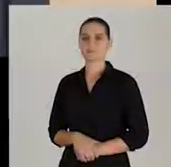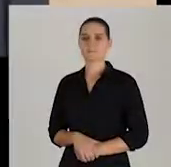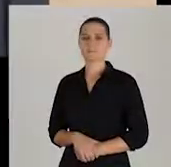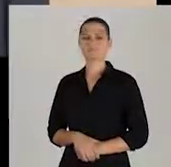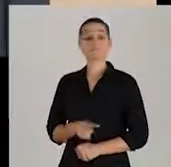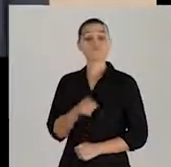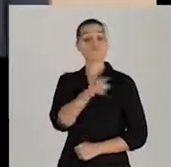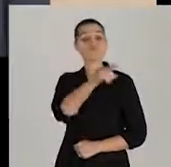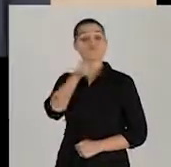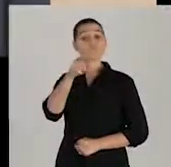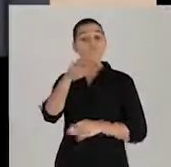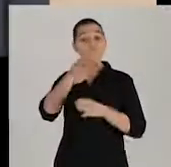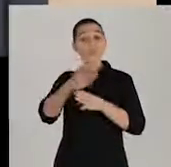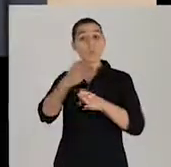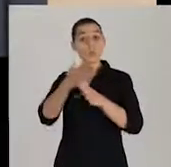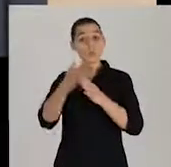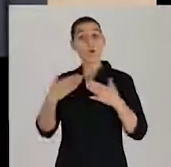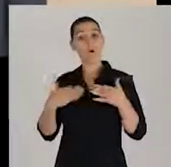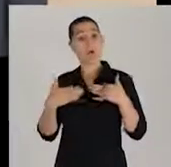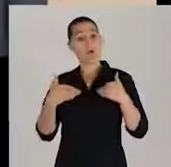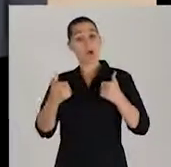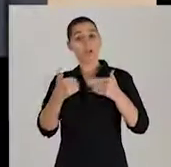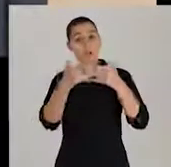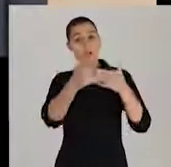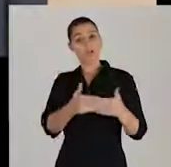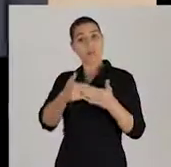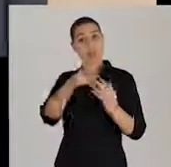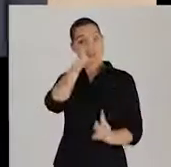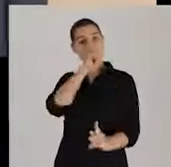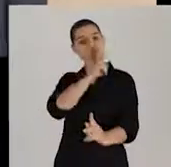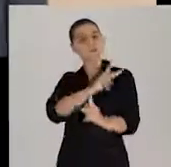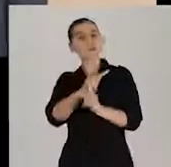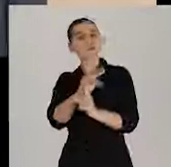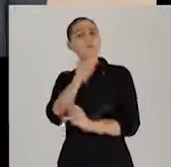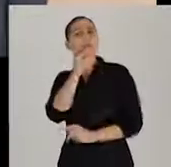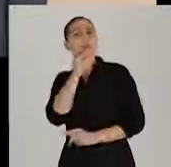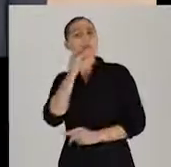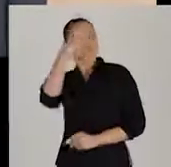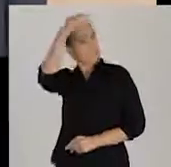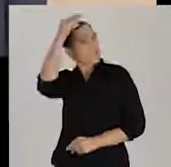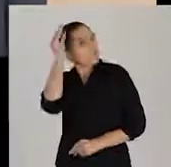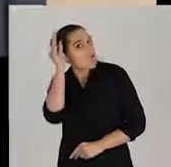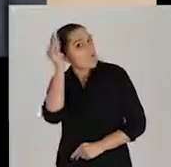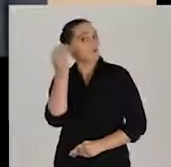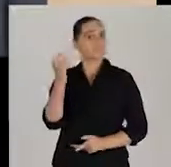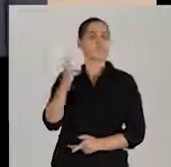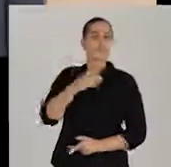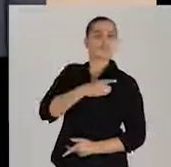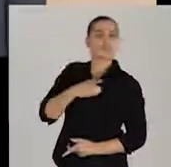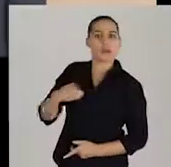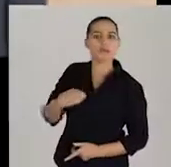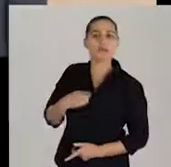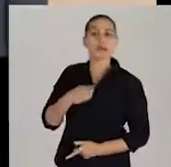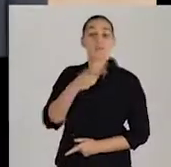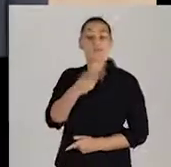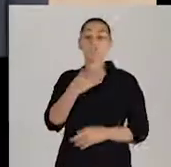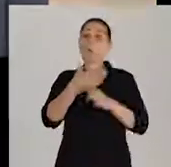As a healthcare professional, you have a vital role to play in tuberculosis infection control in your